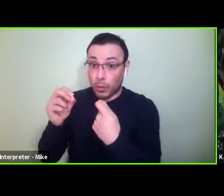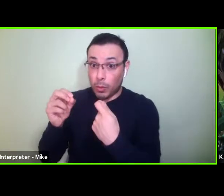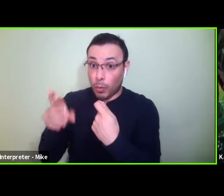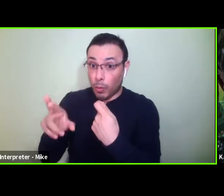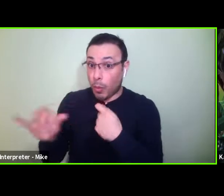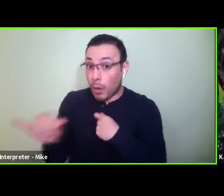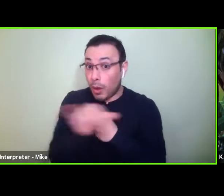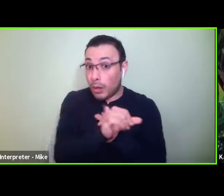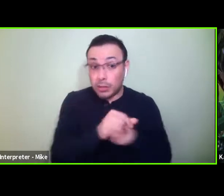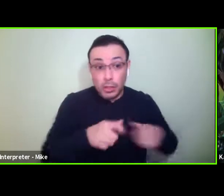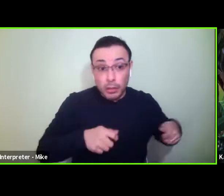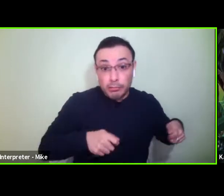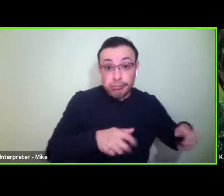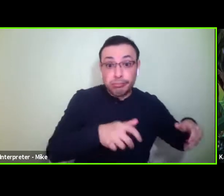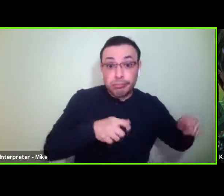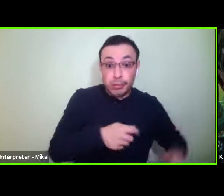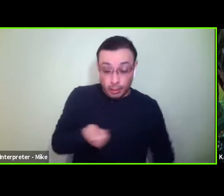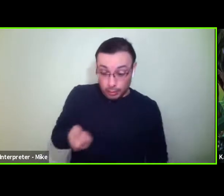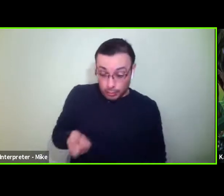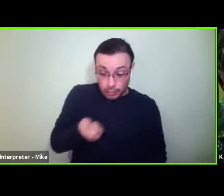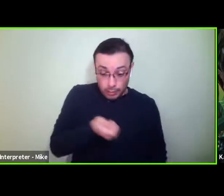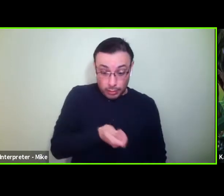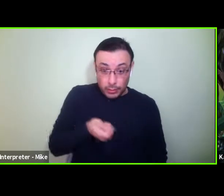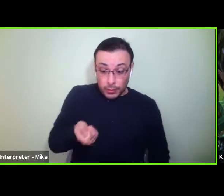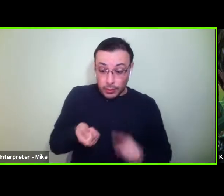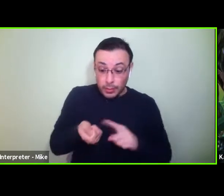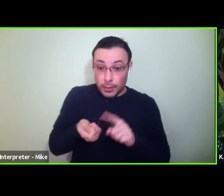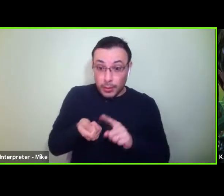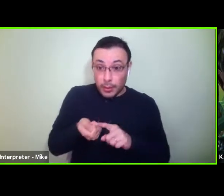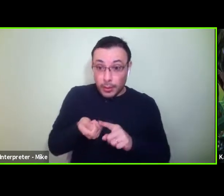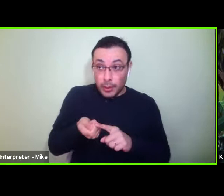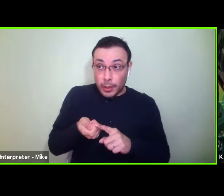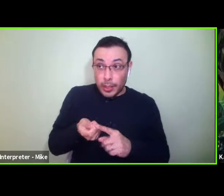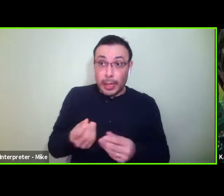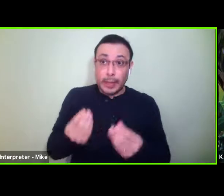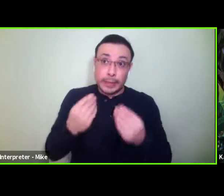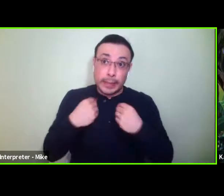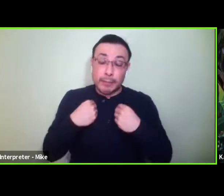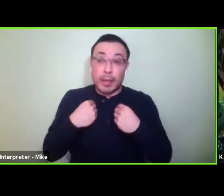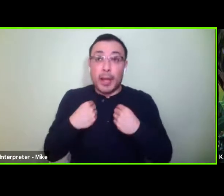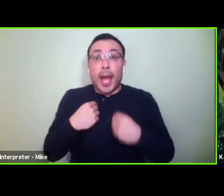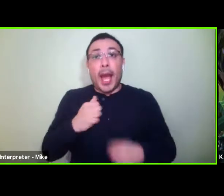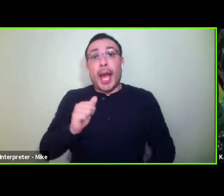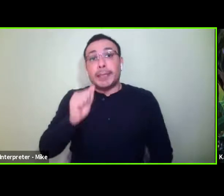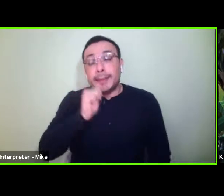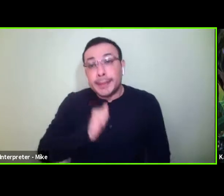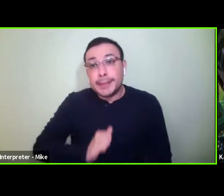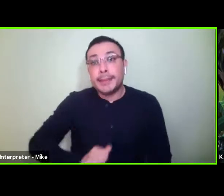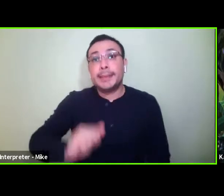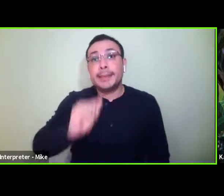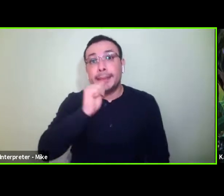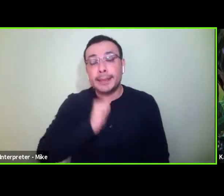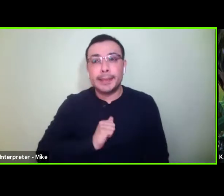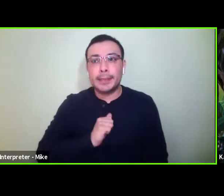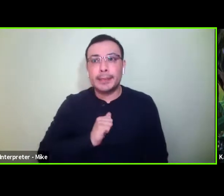us navigate the world around us, make it tolerable for us? How can we mad activists